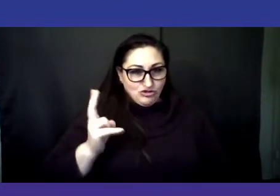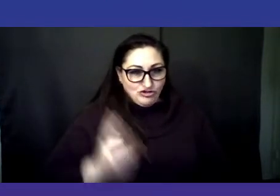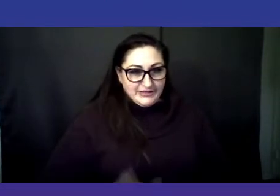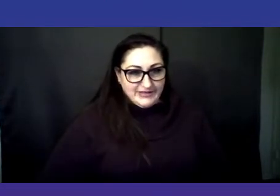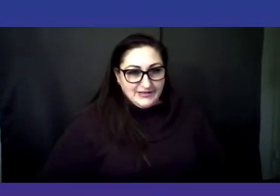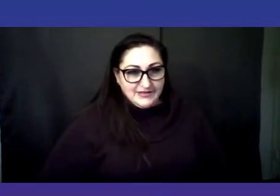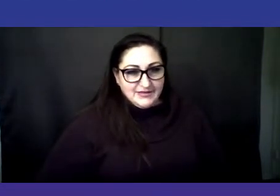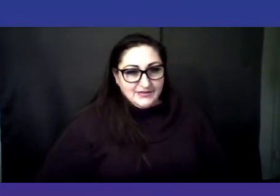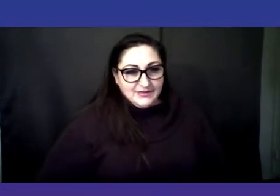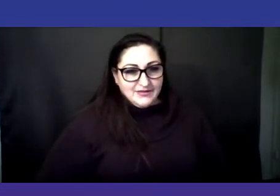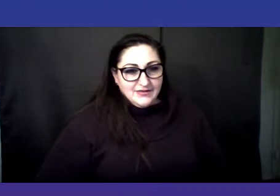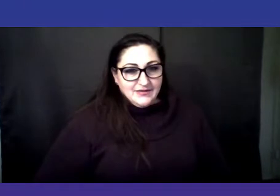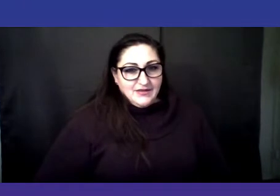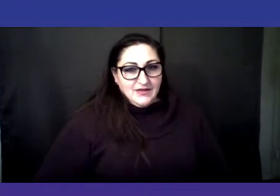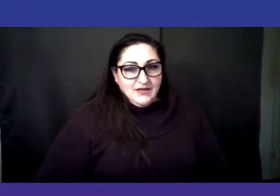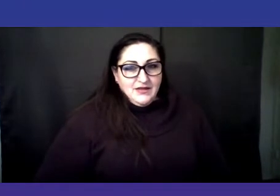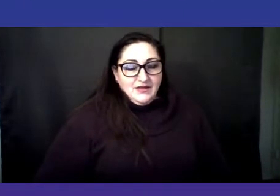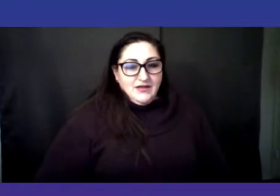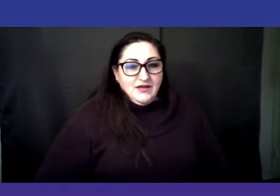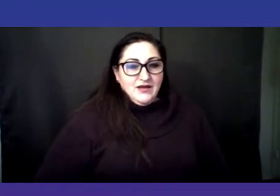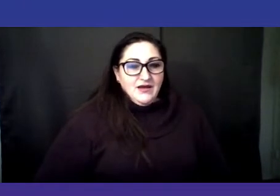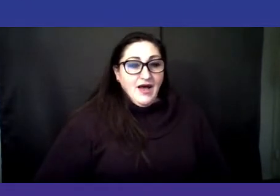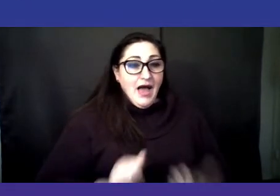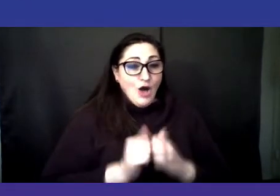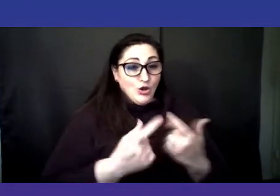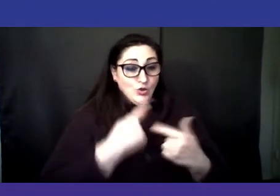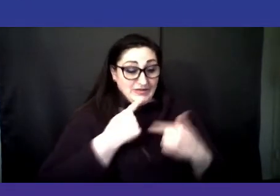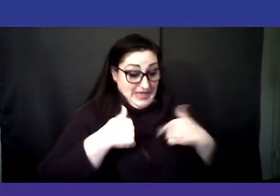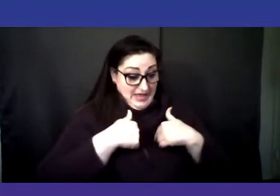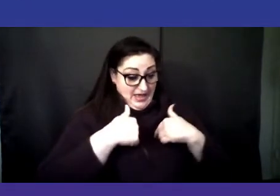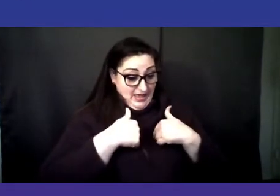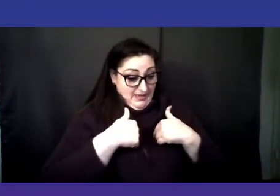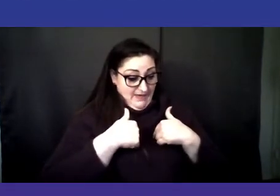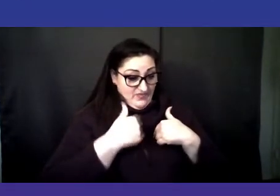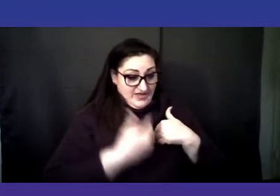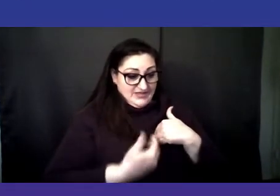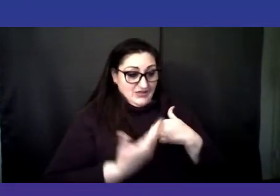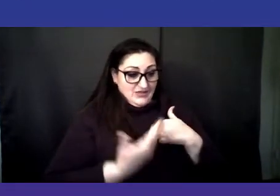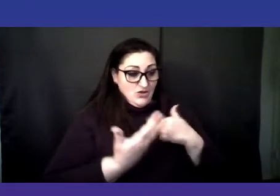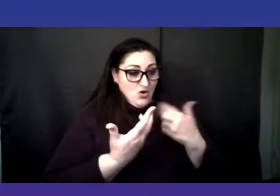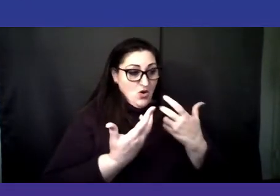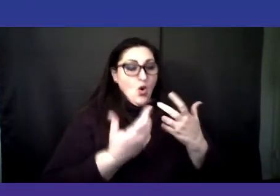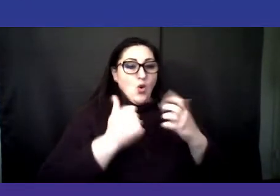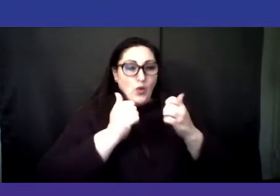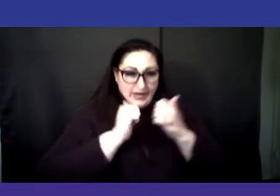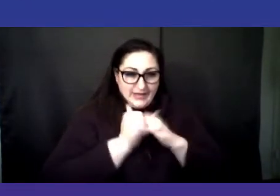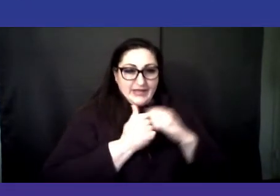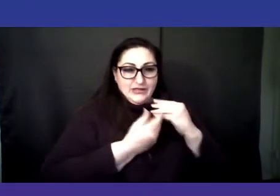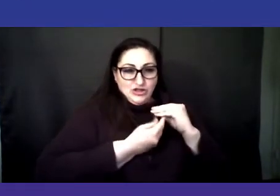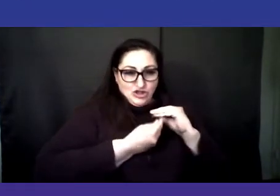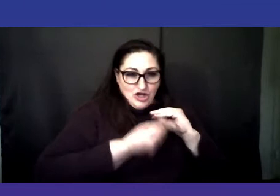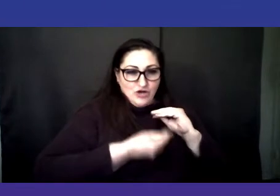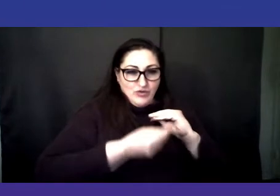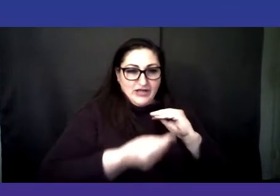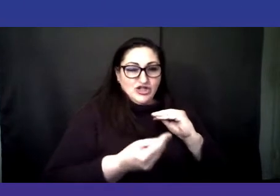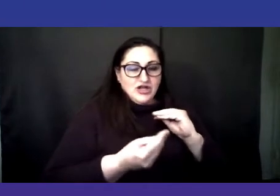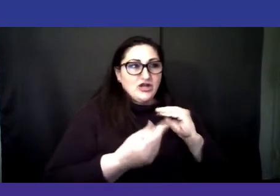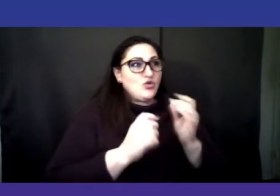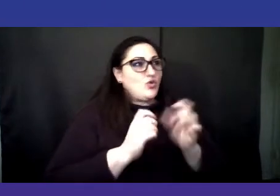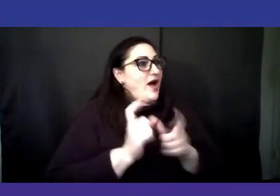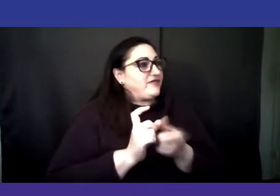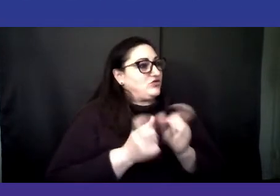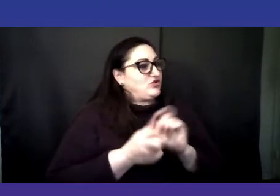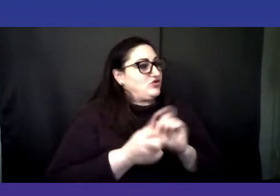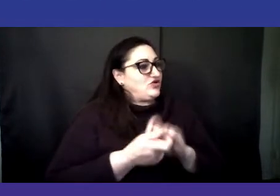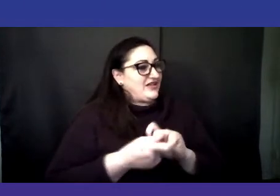you say I am this when each generation you have to reinvent what this